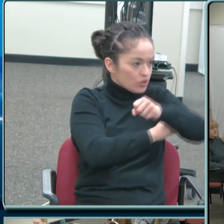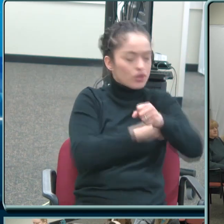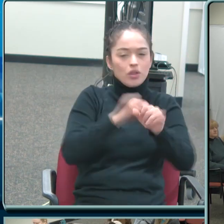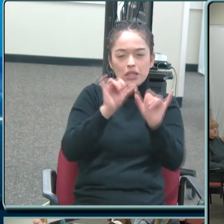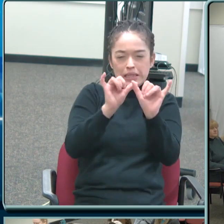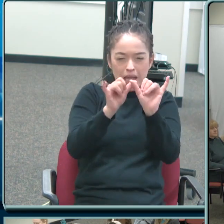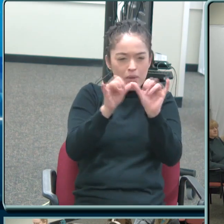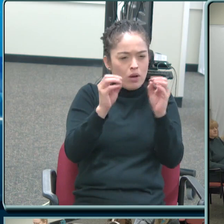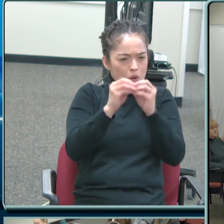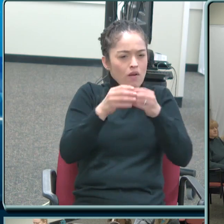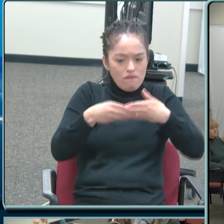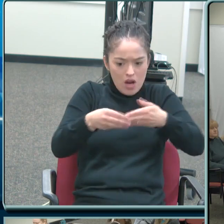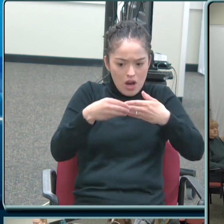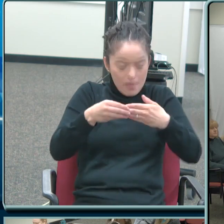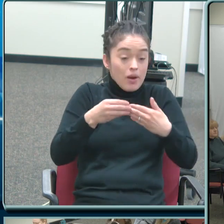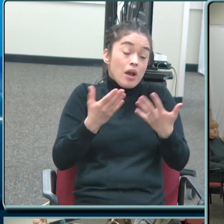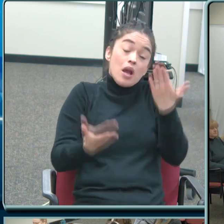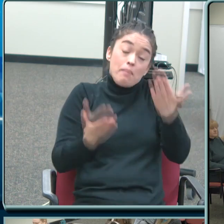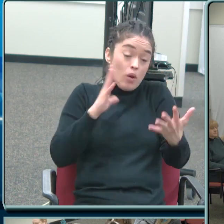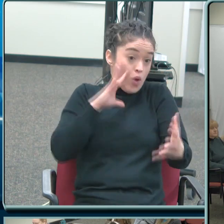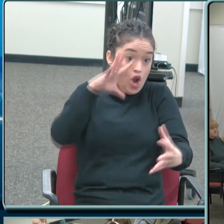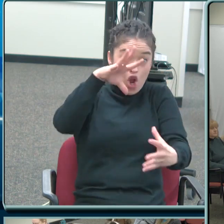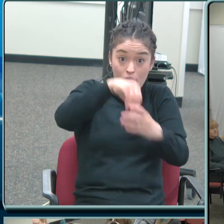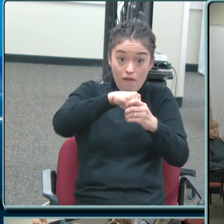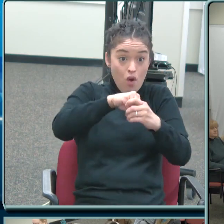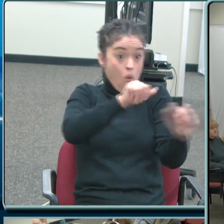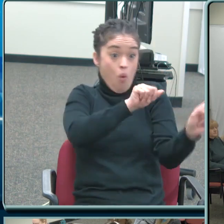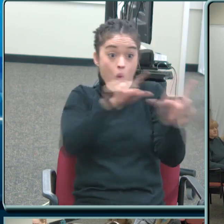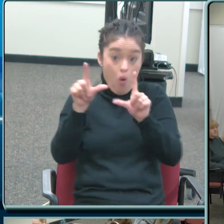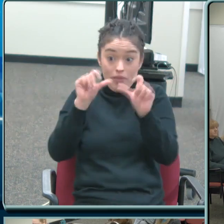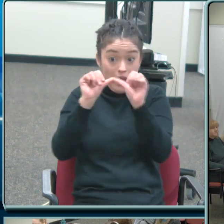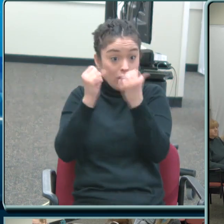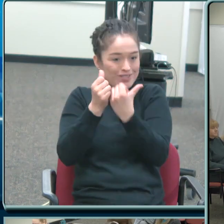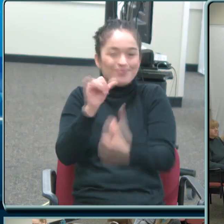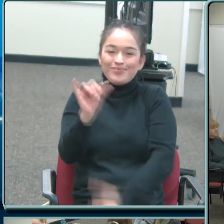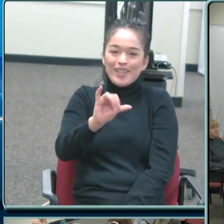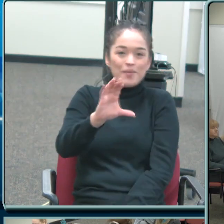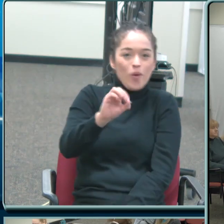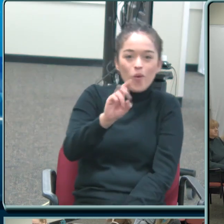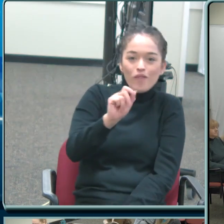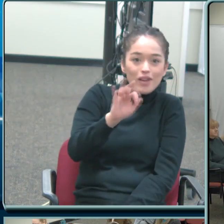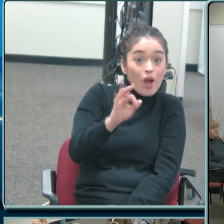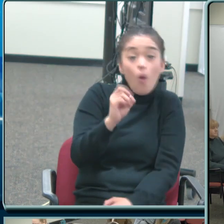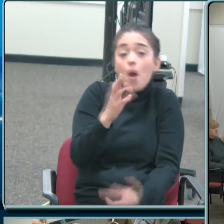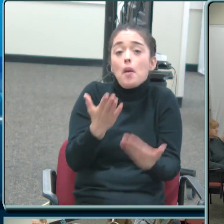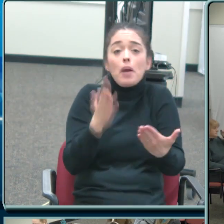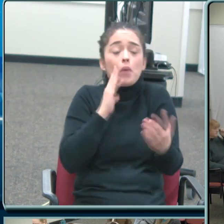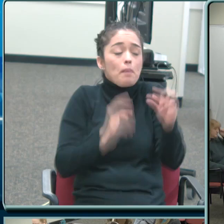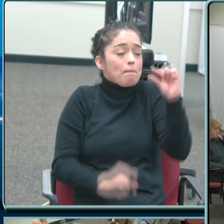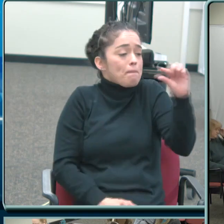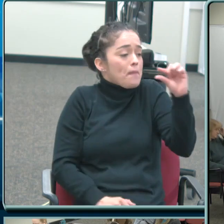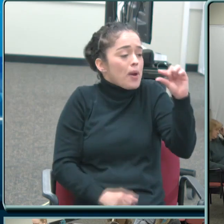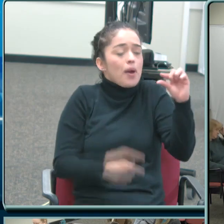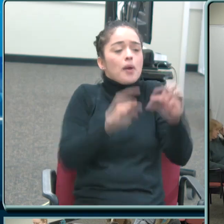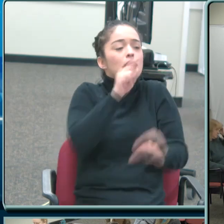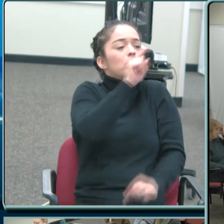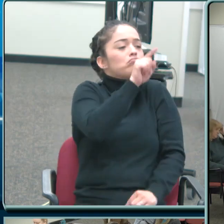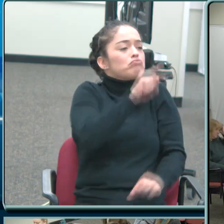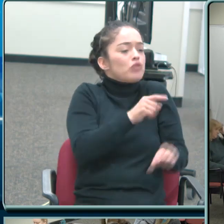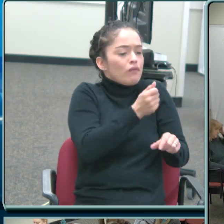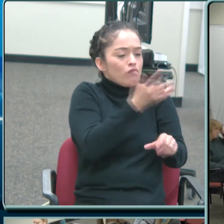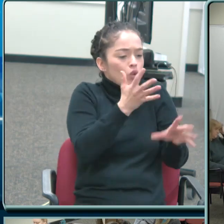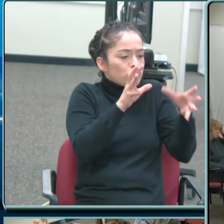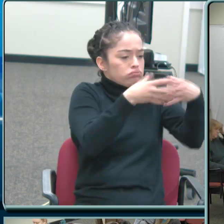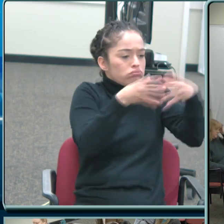scalable and flexible. It may involve the entire agency, as the COVID-19 pandemic did, or it may be a smaller scale where only certain sections